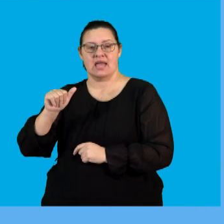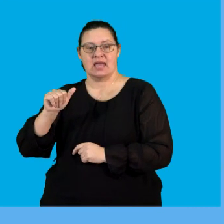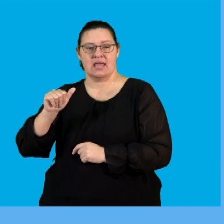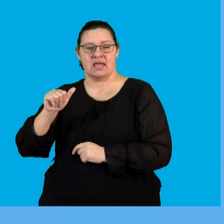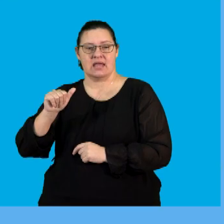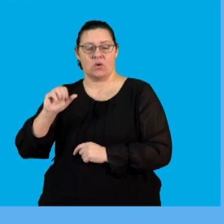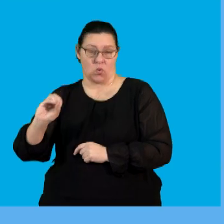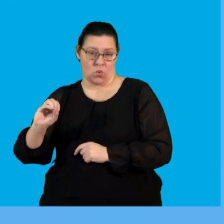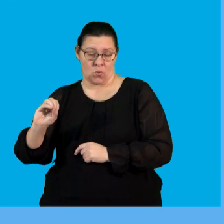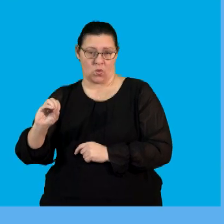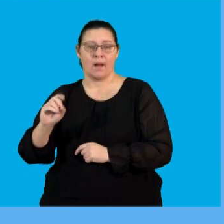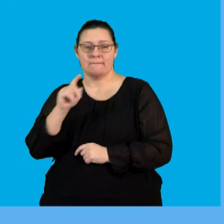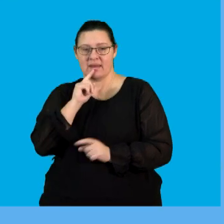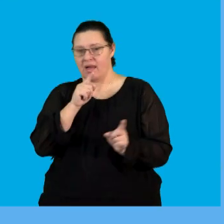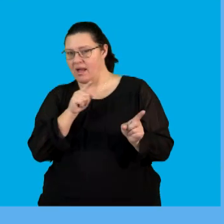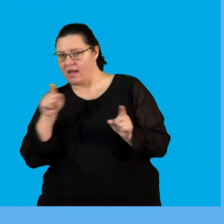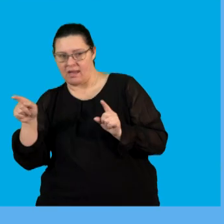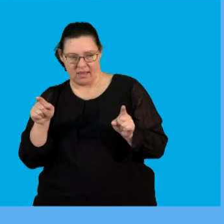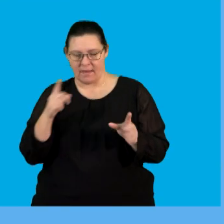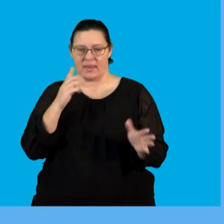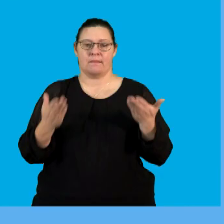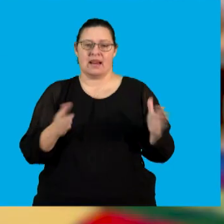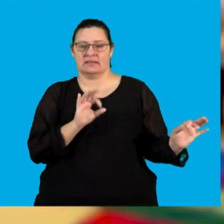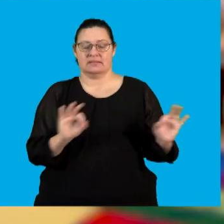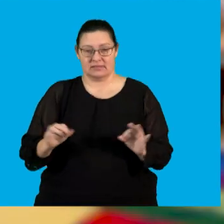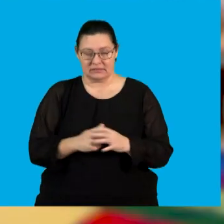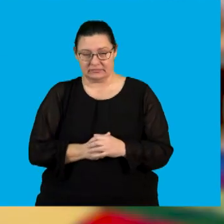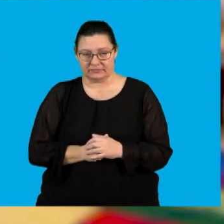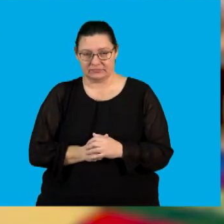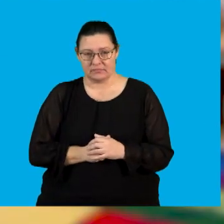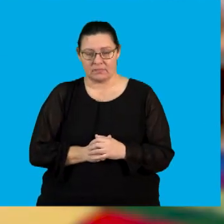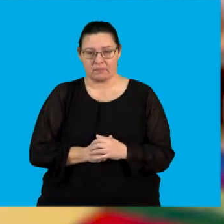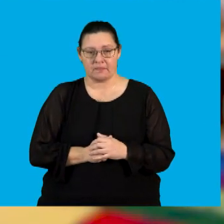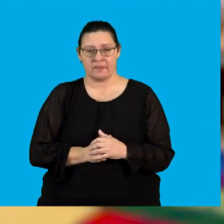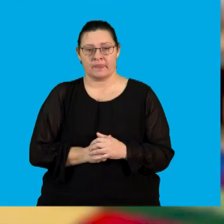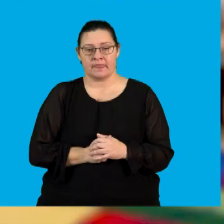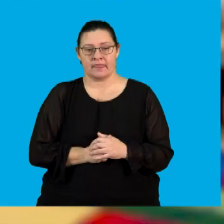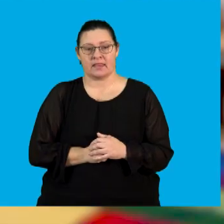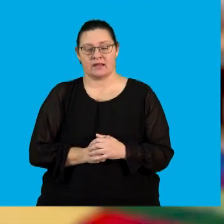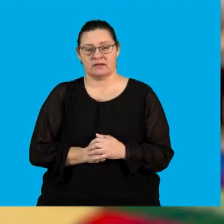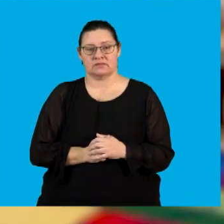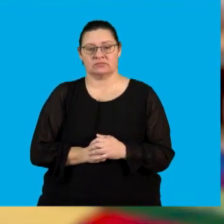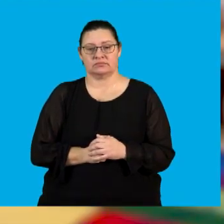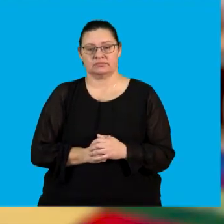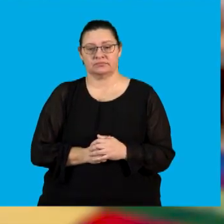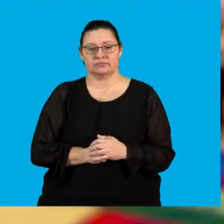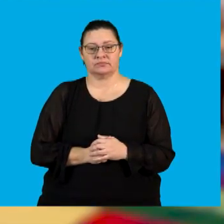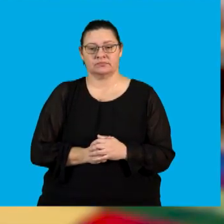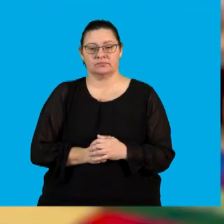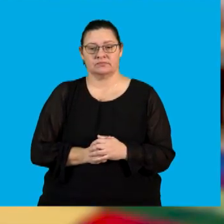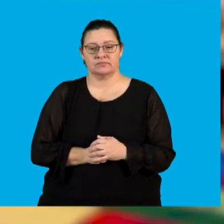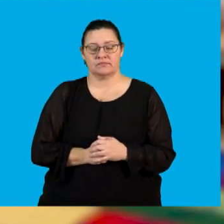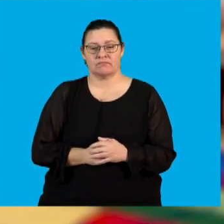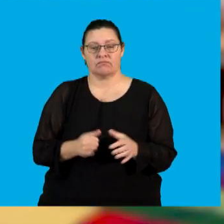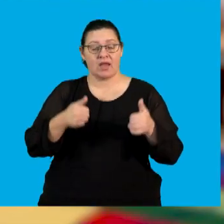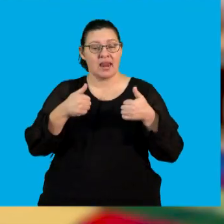that this reaction this equation is balanced. So to move on to our